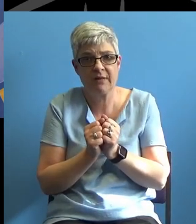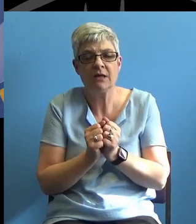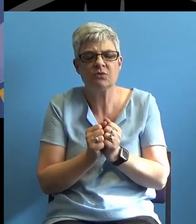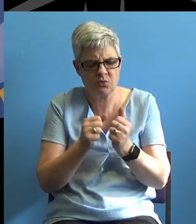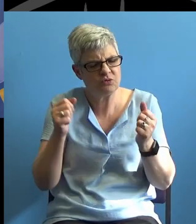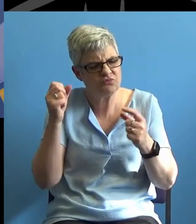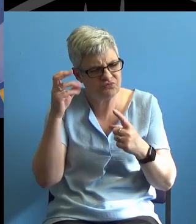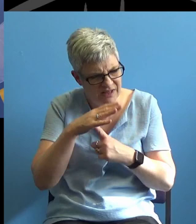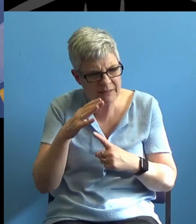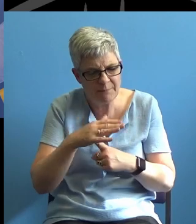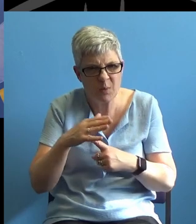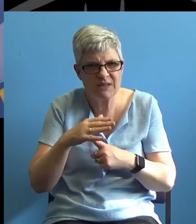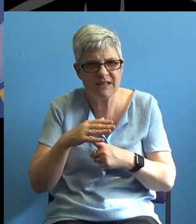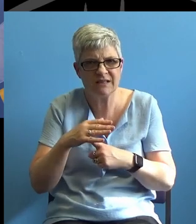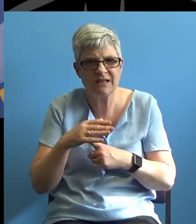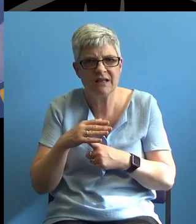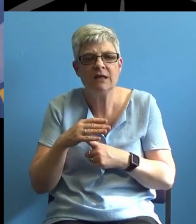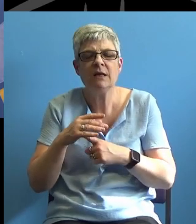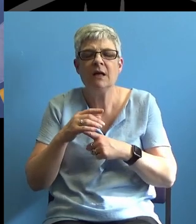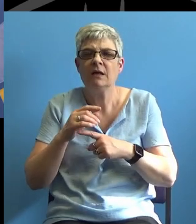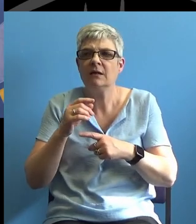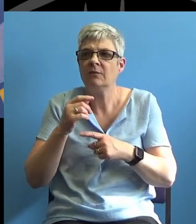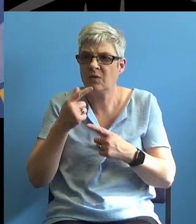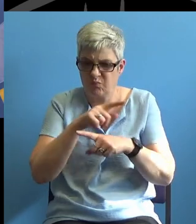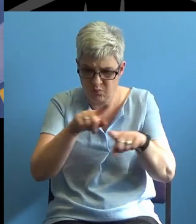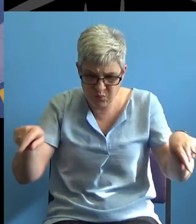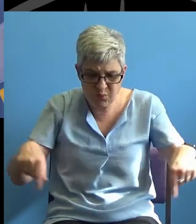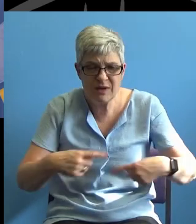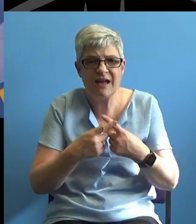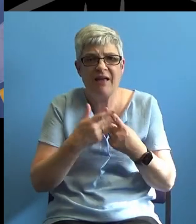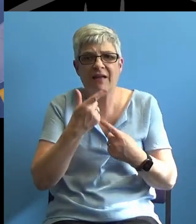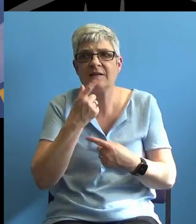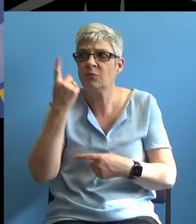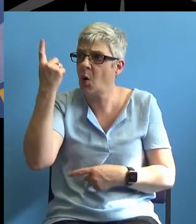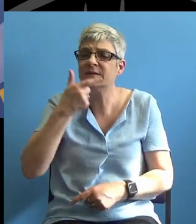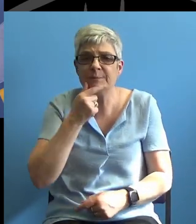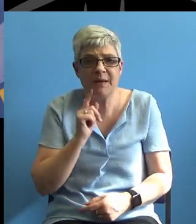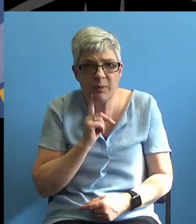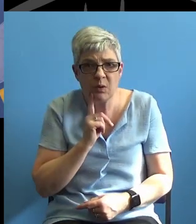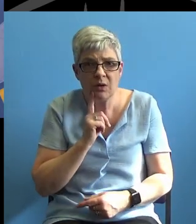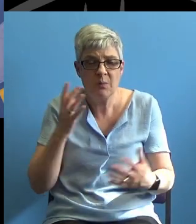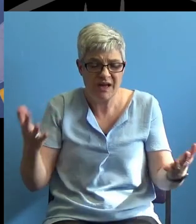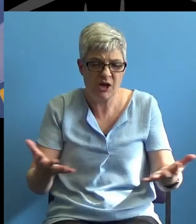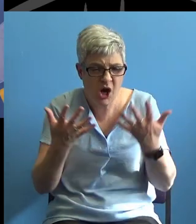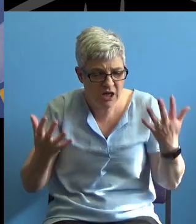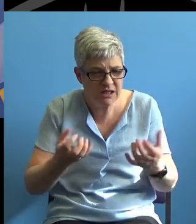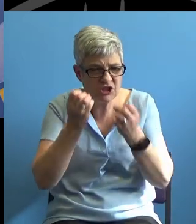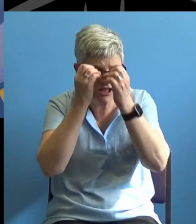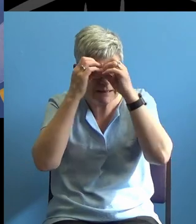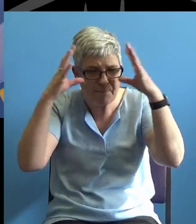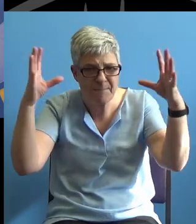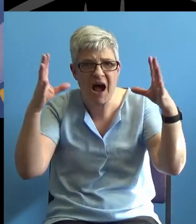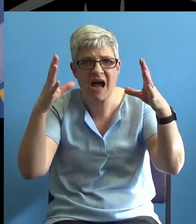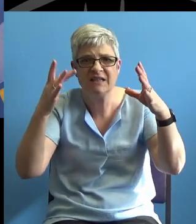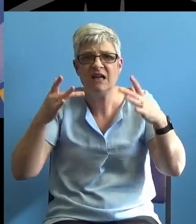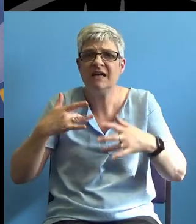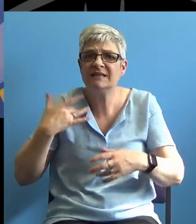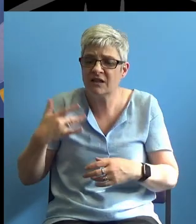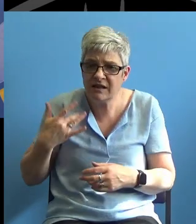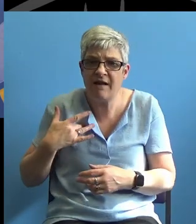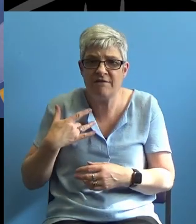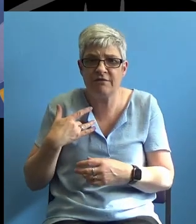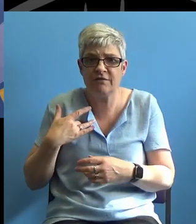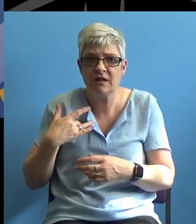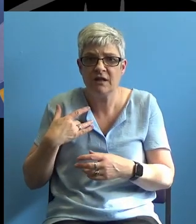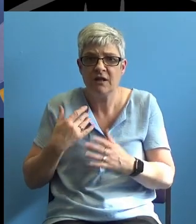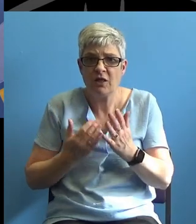And so it's important that as the people of God, we help and encourage and inspire one another to live in the light of the